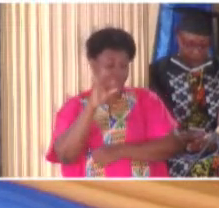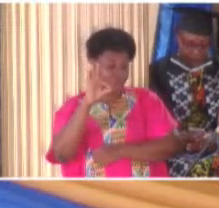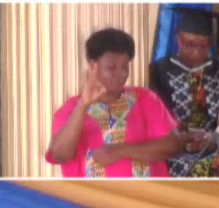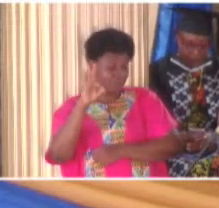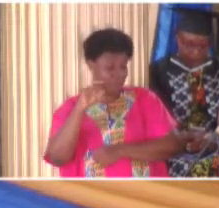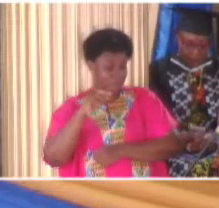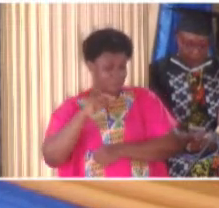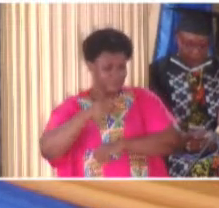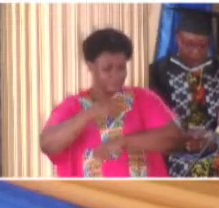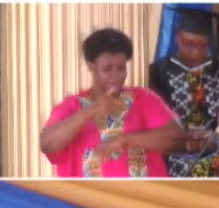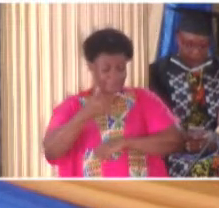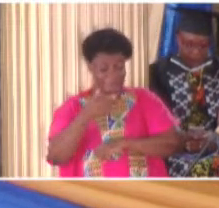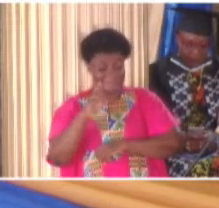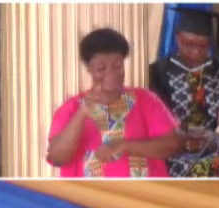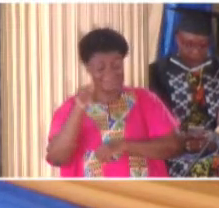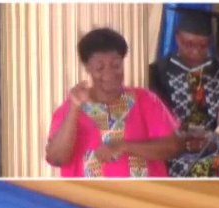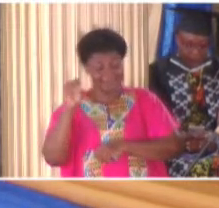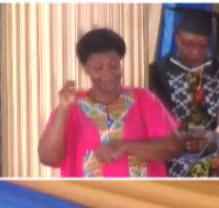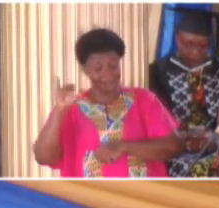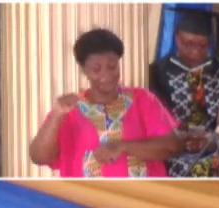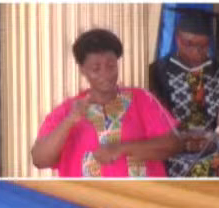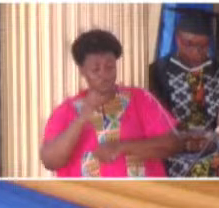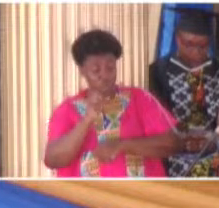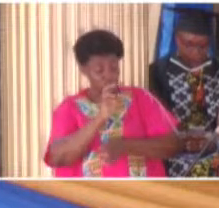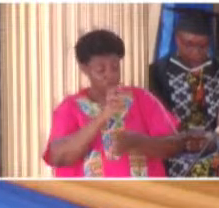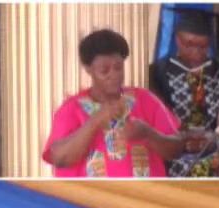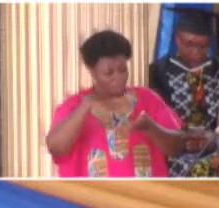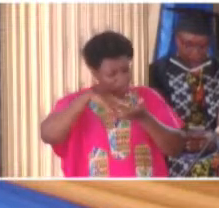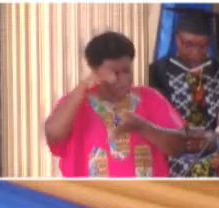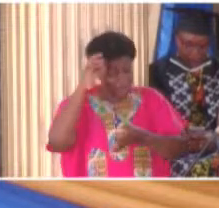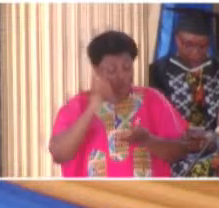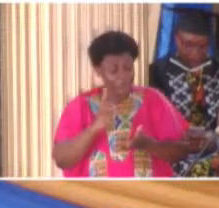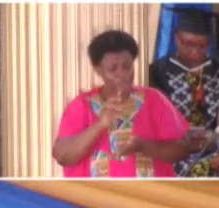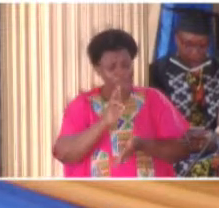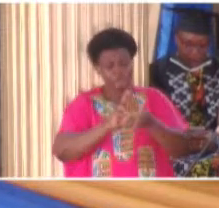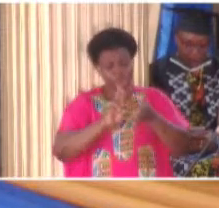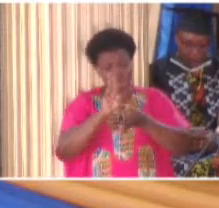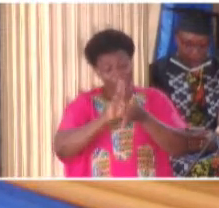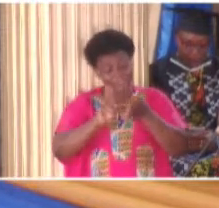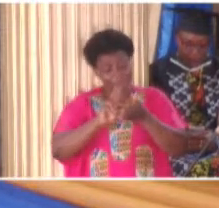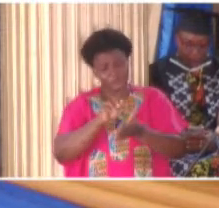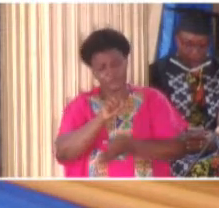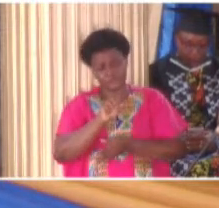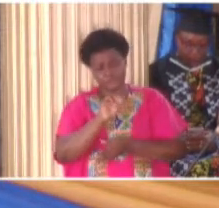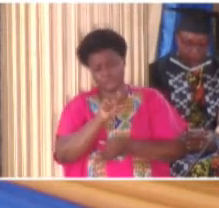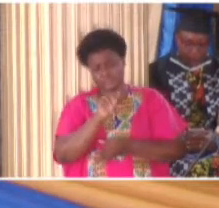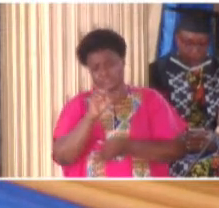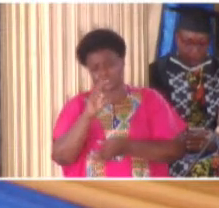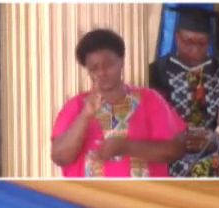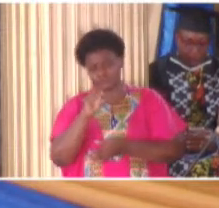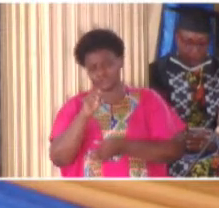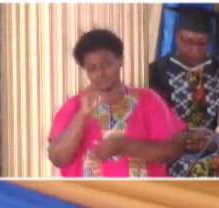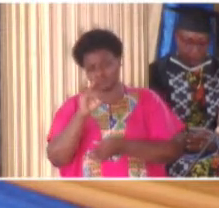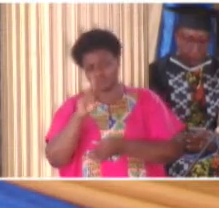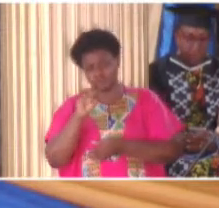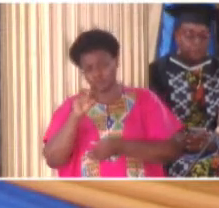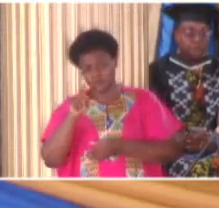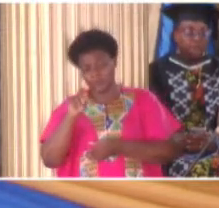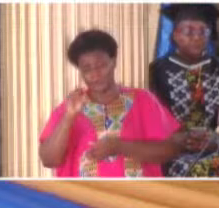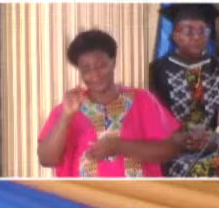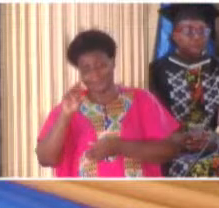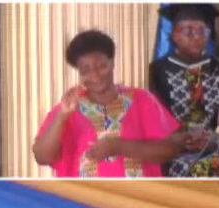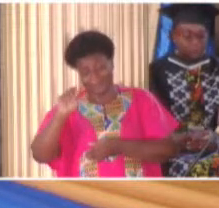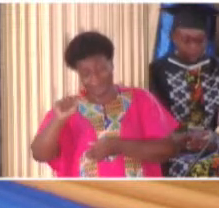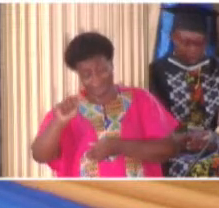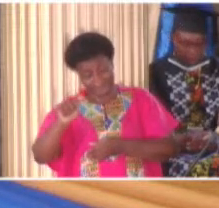as a visiting scholar at the University of South Florida, visiting scholar at the Institute of Advanced Studies at the University of Bristol,